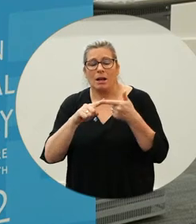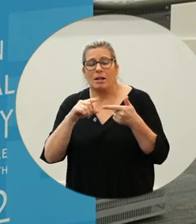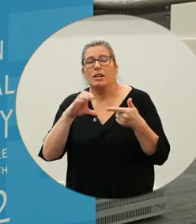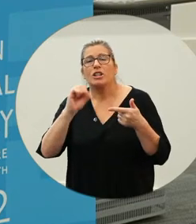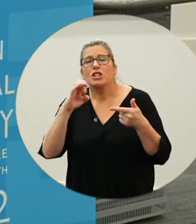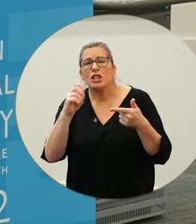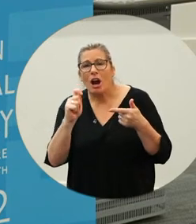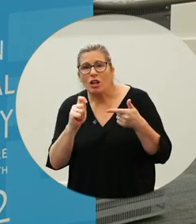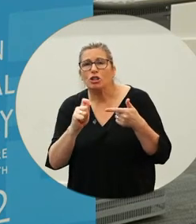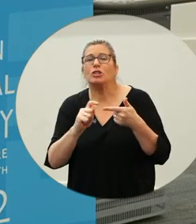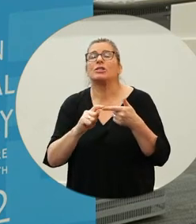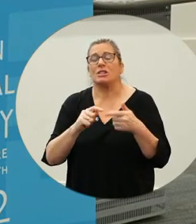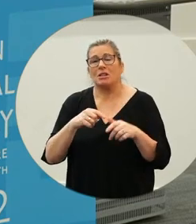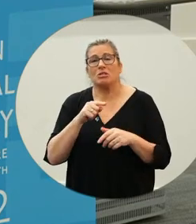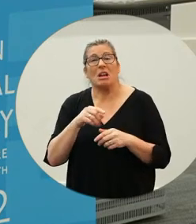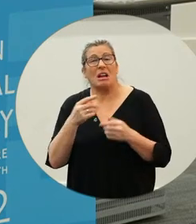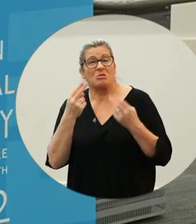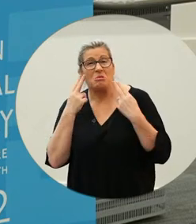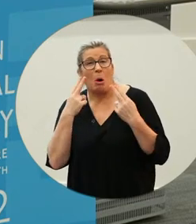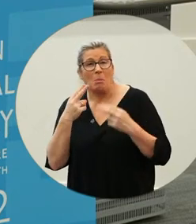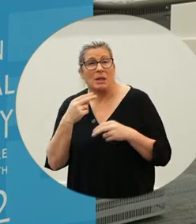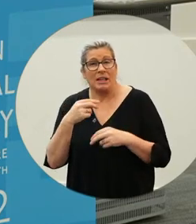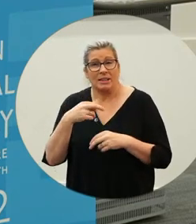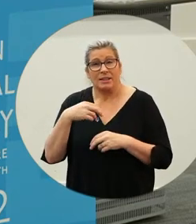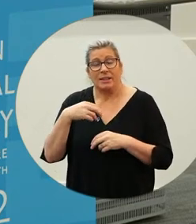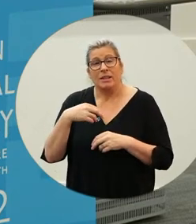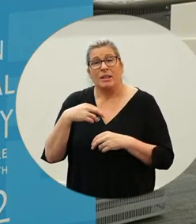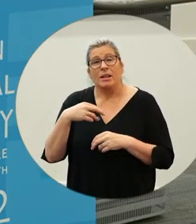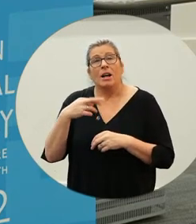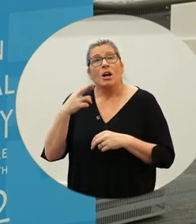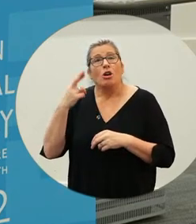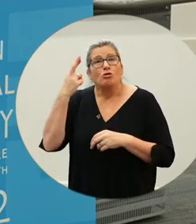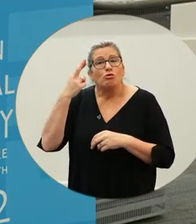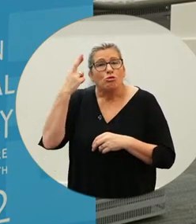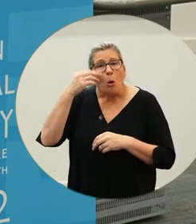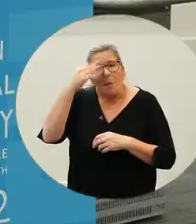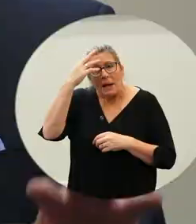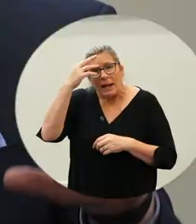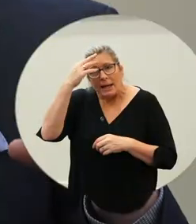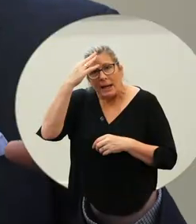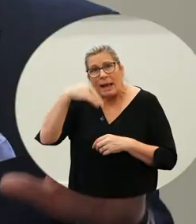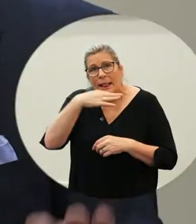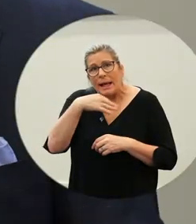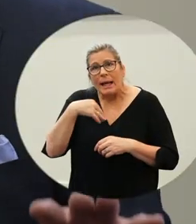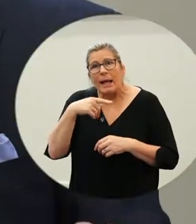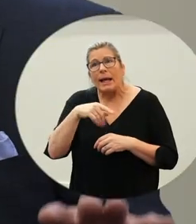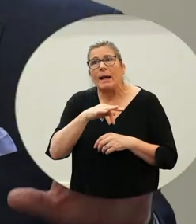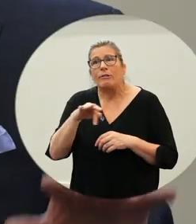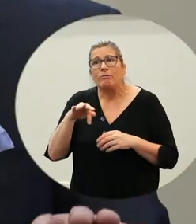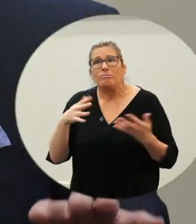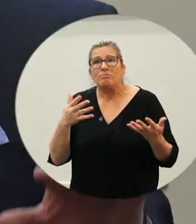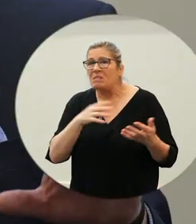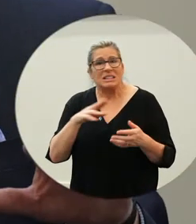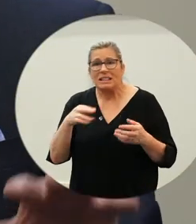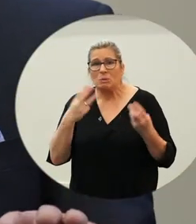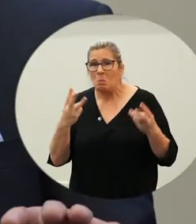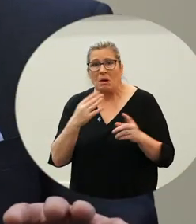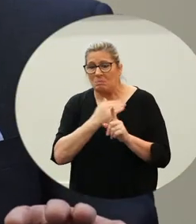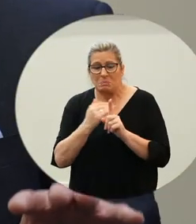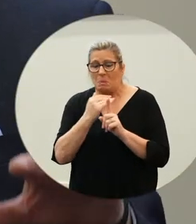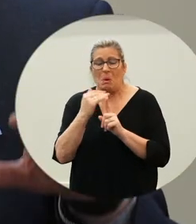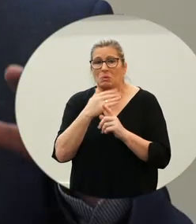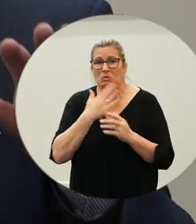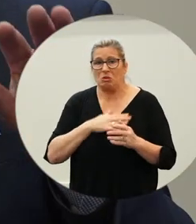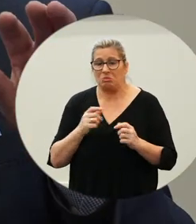almost always Roman Catholic, drawn from the agricultural classes. They did not aspire to promotion beyond the